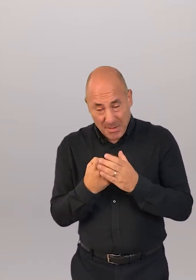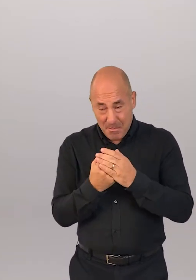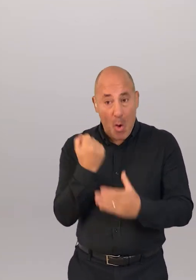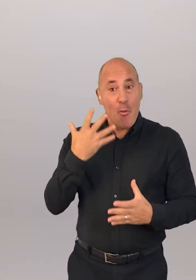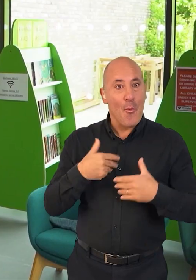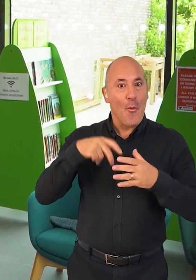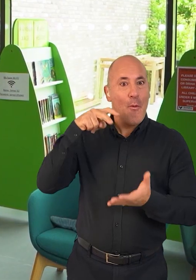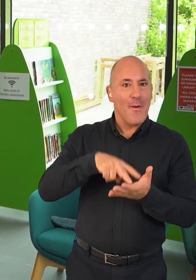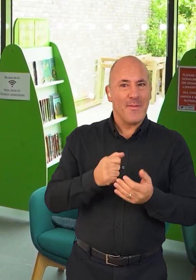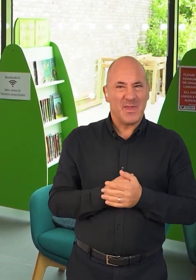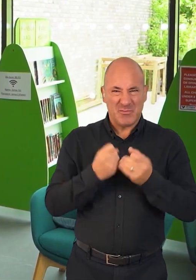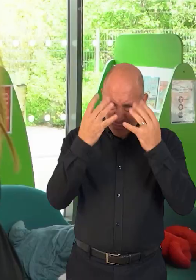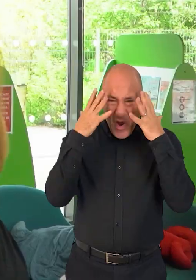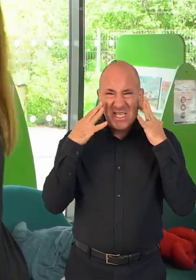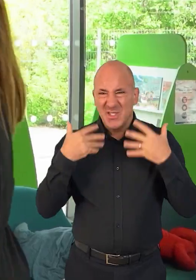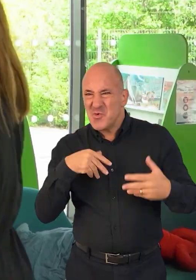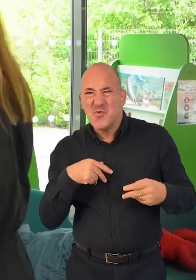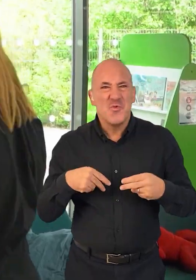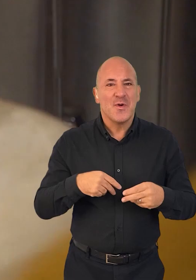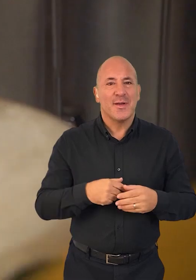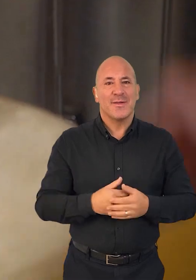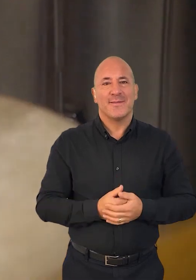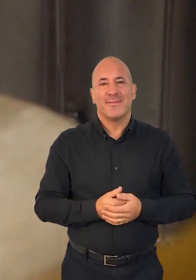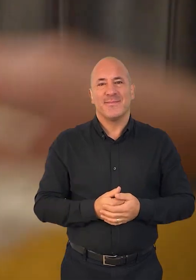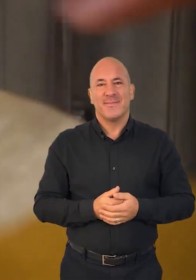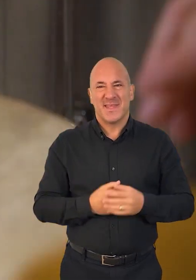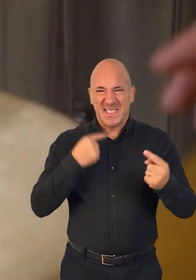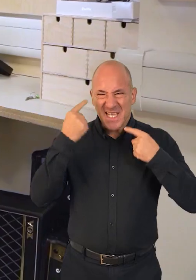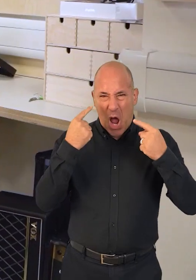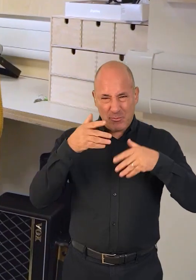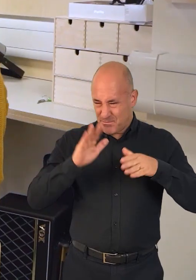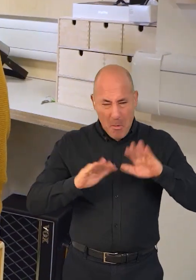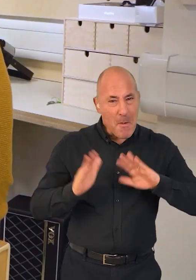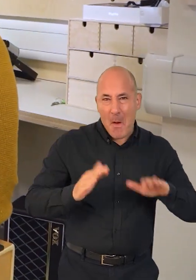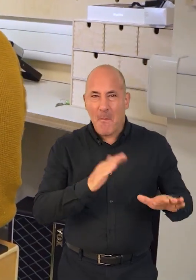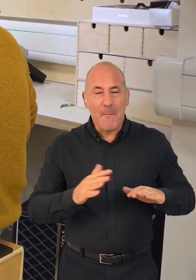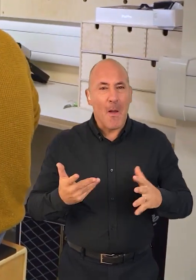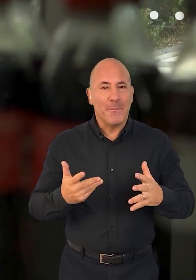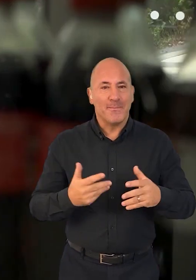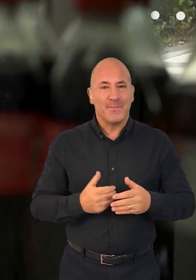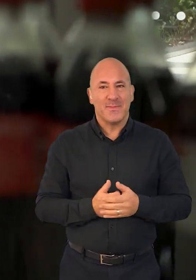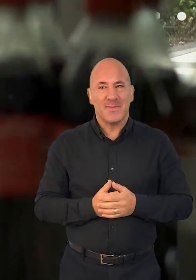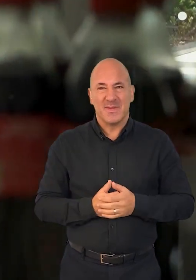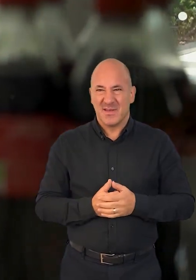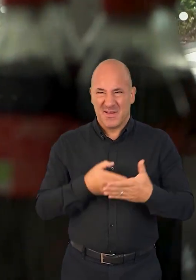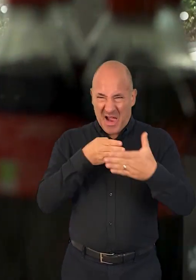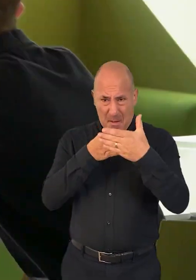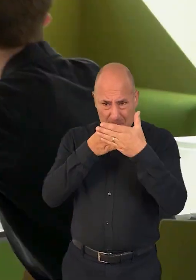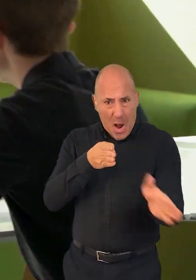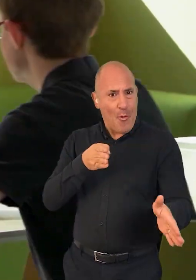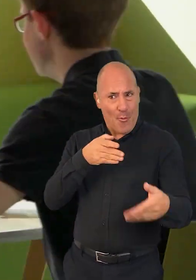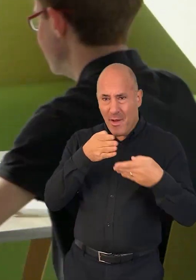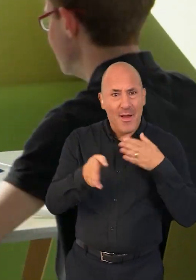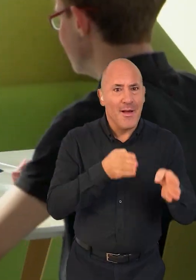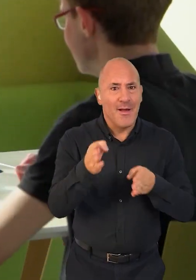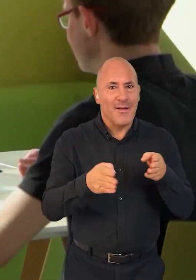physics. Break a sweat. Break the sound barrier. Break down